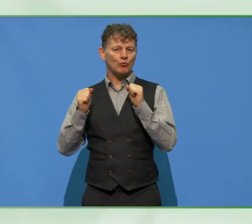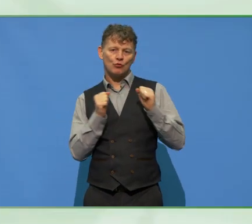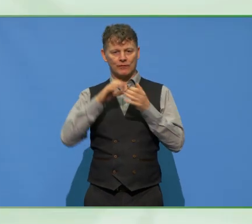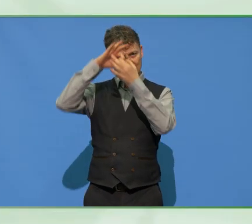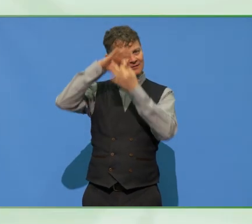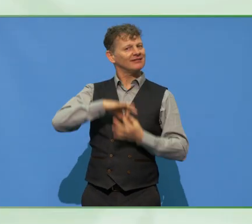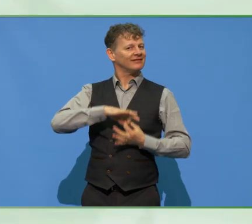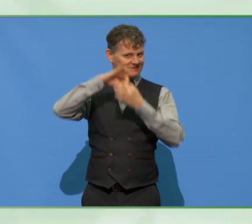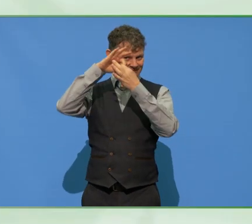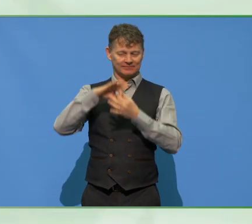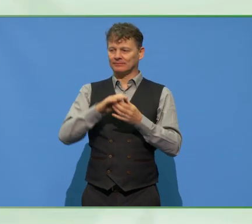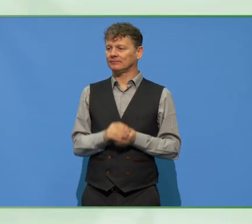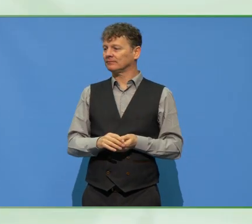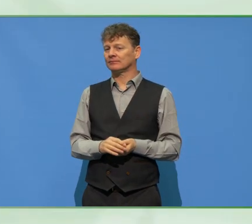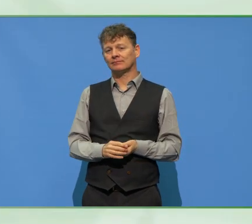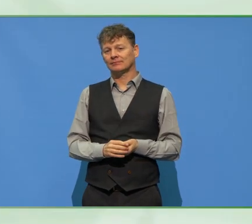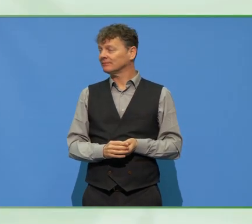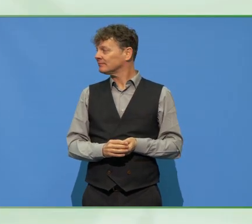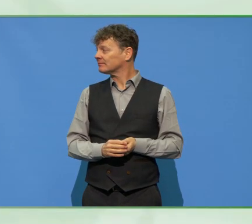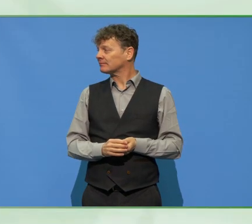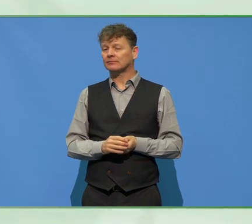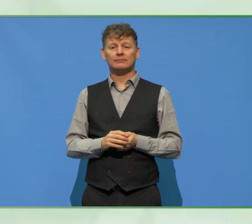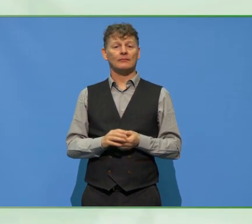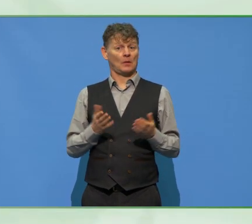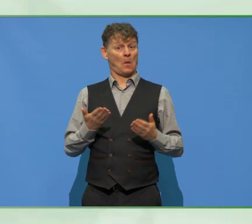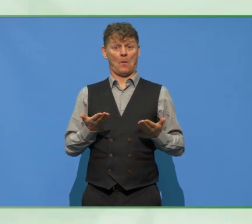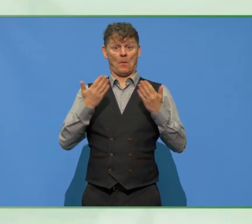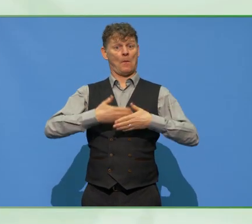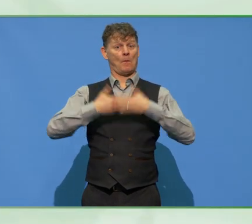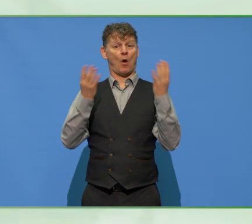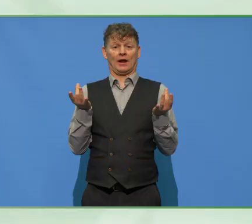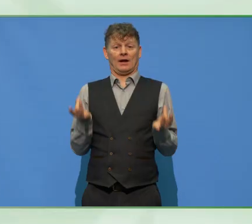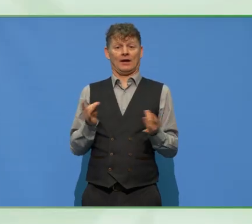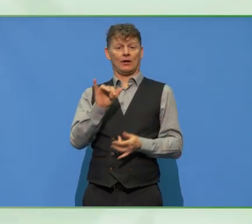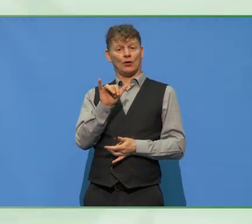please join me in welcoming the session, Morning Yoga, to the stage.